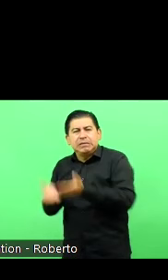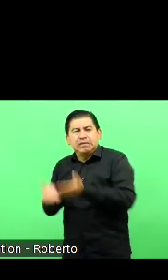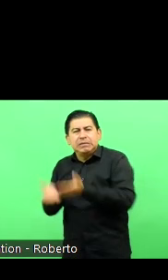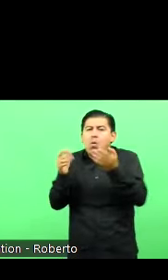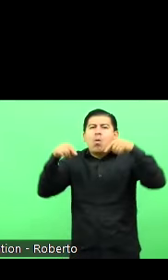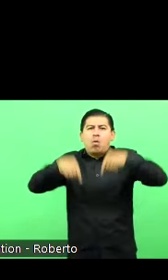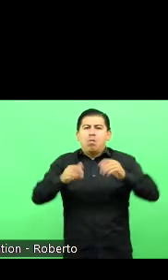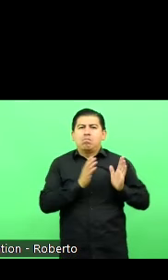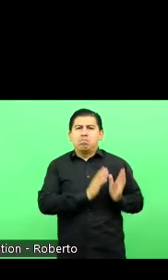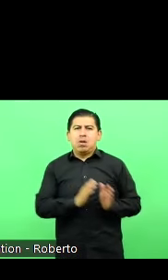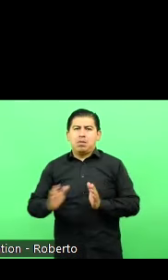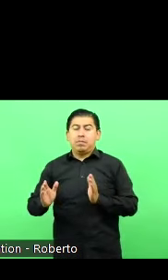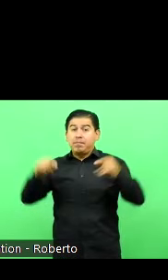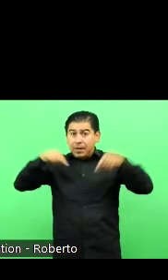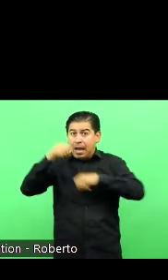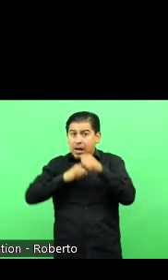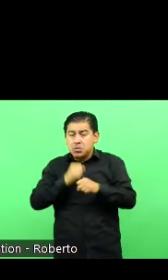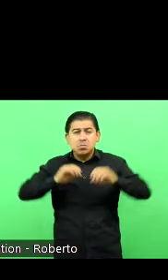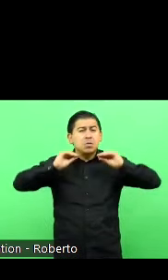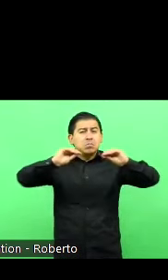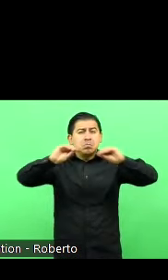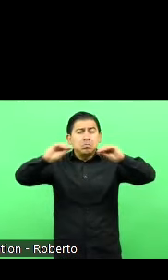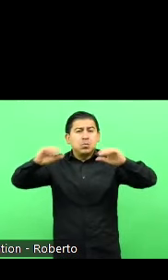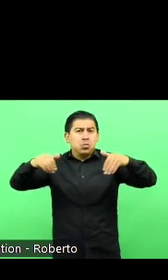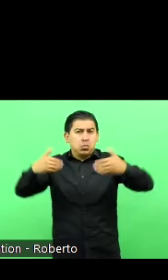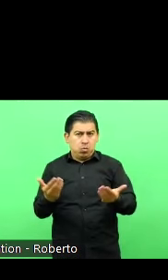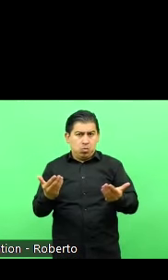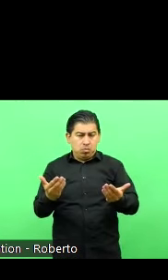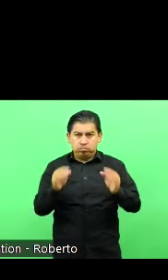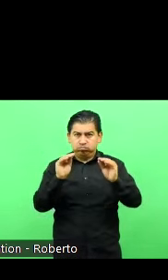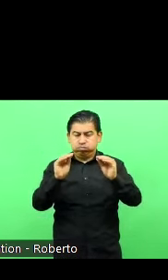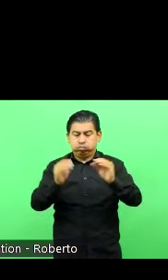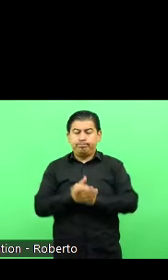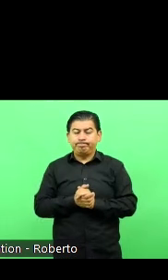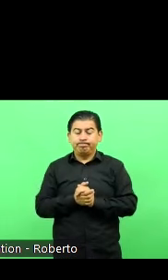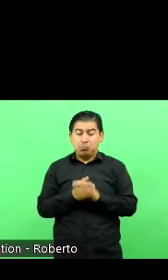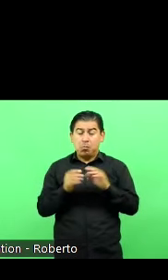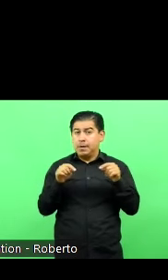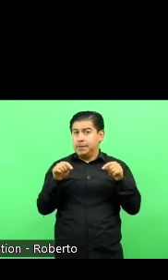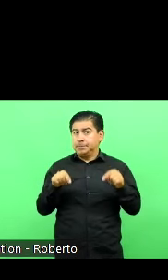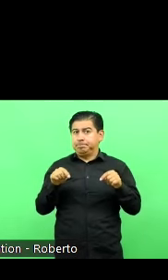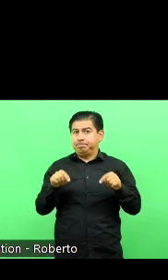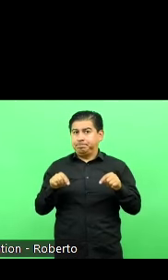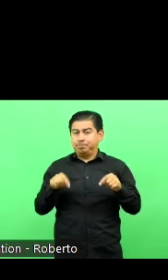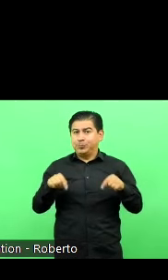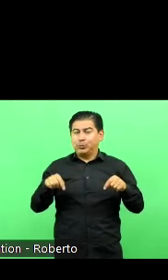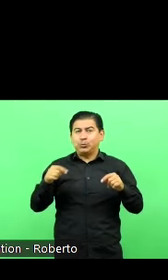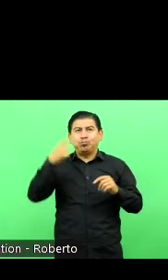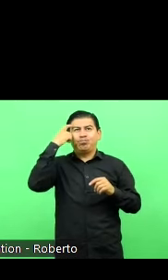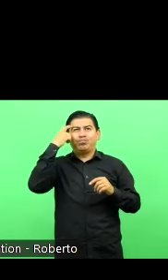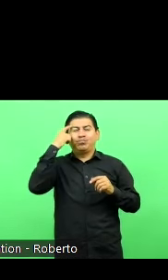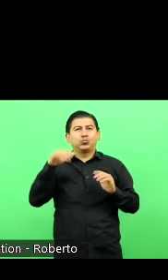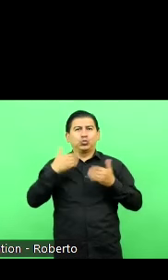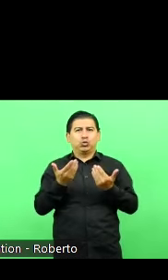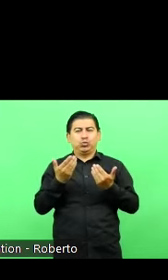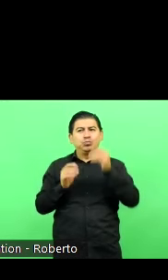we have placed a special emphasis on the inclusion of persons with disabilities